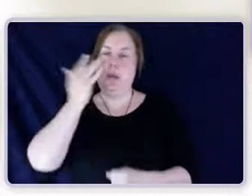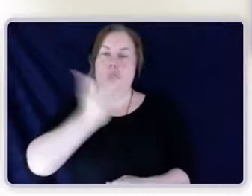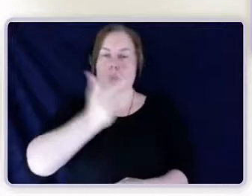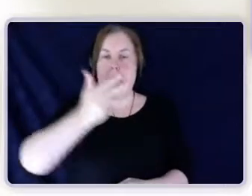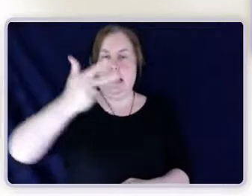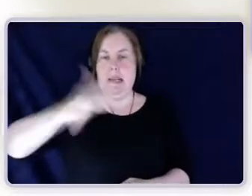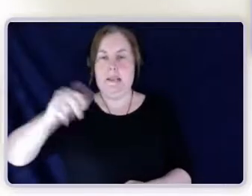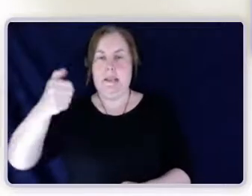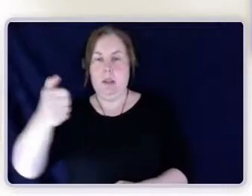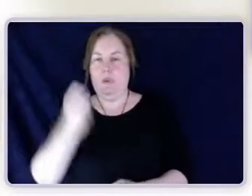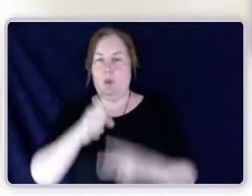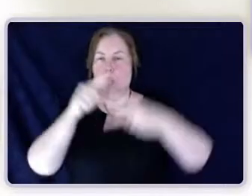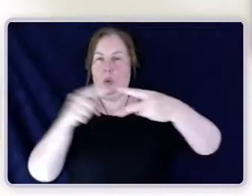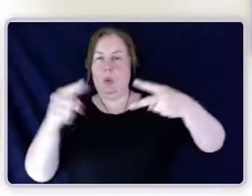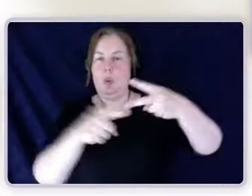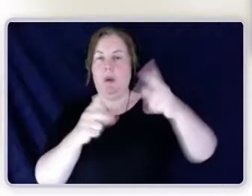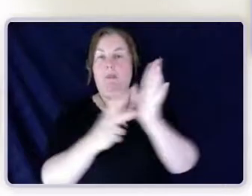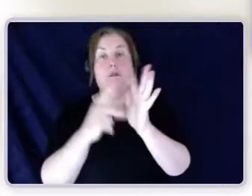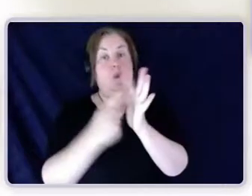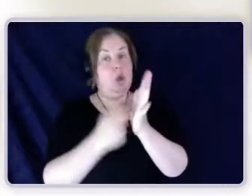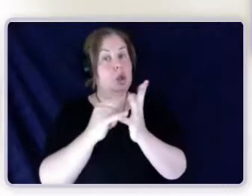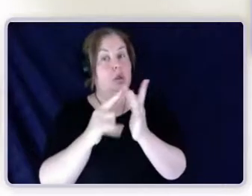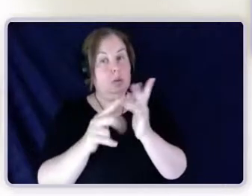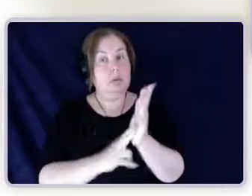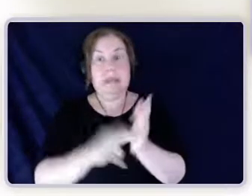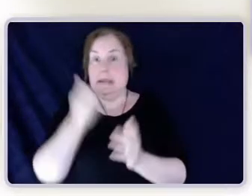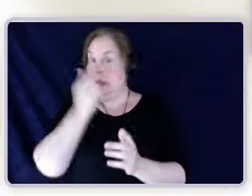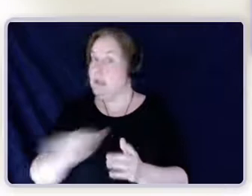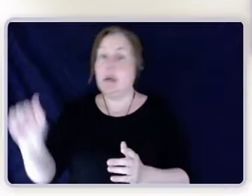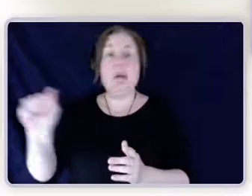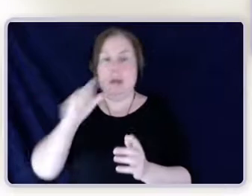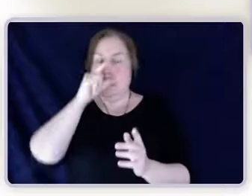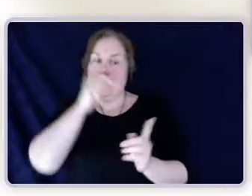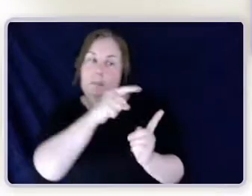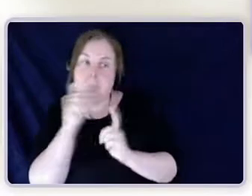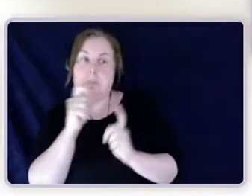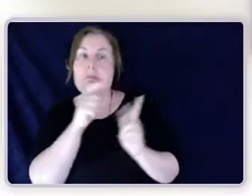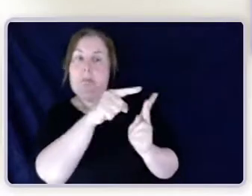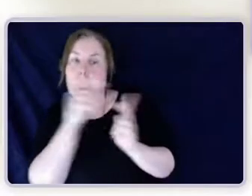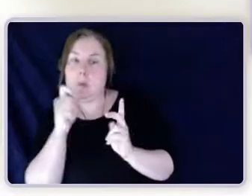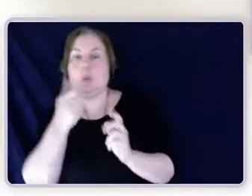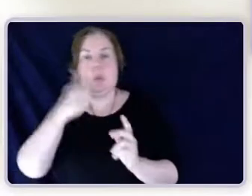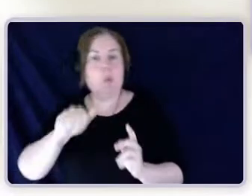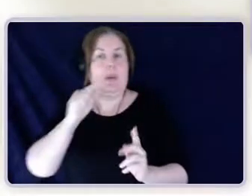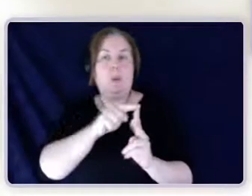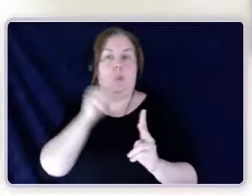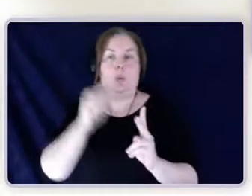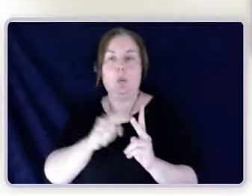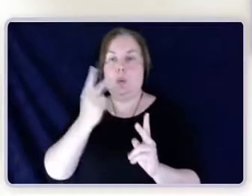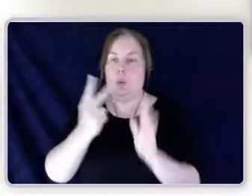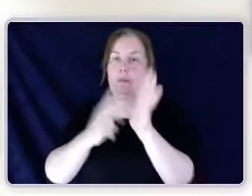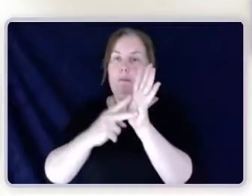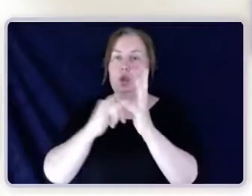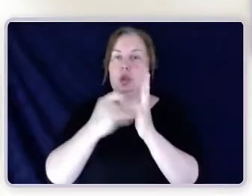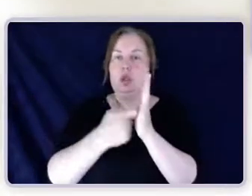which are still in effect at the moment. But most applications for guardianship or administration